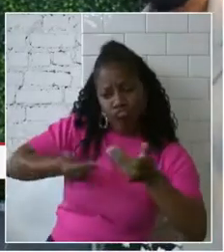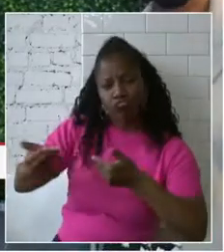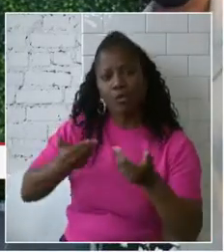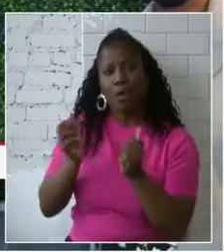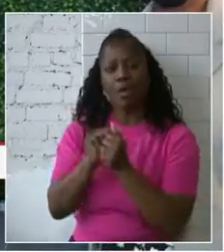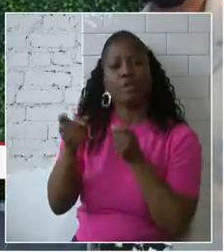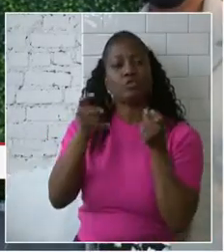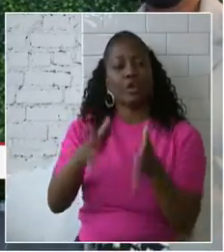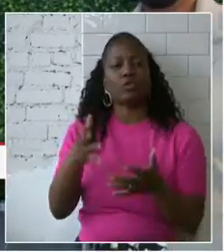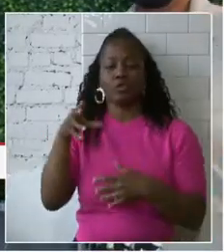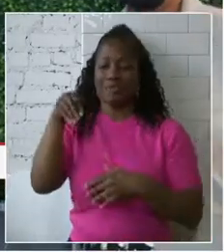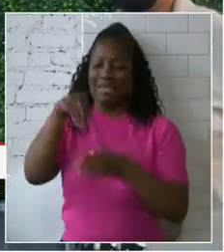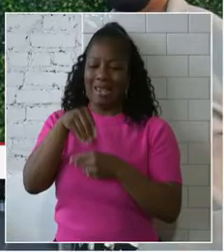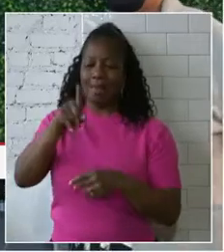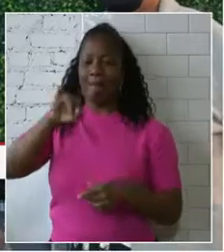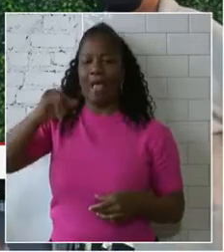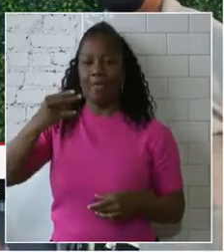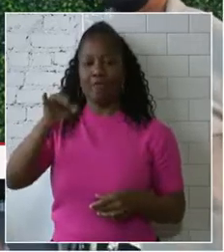the directors and the pathfinders.